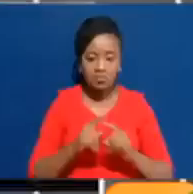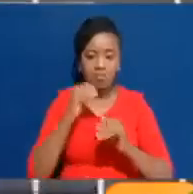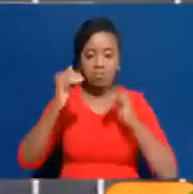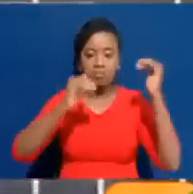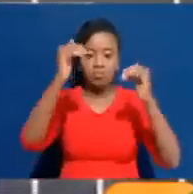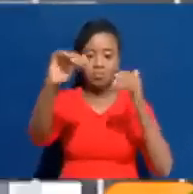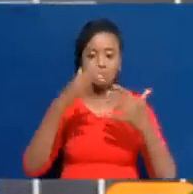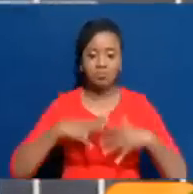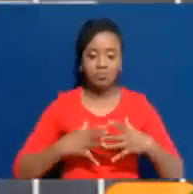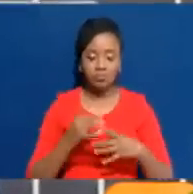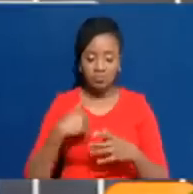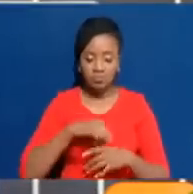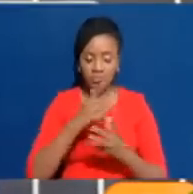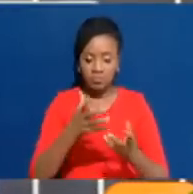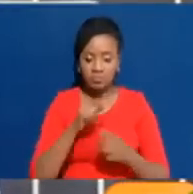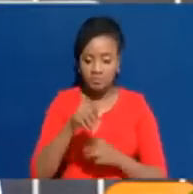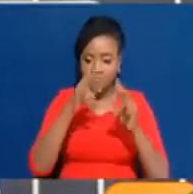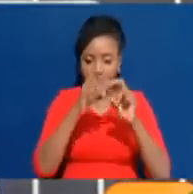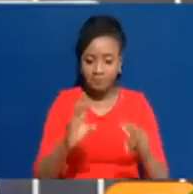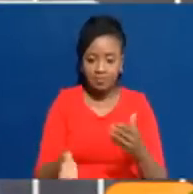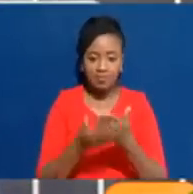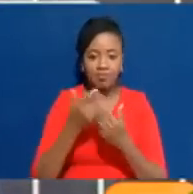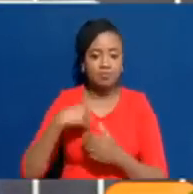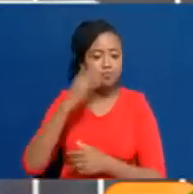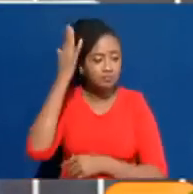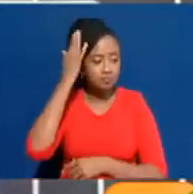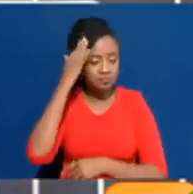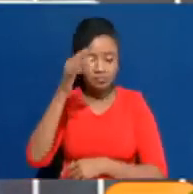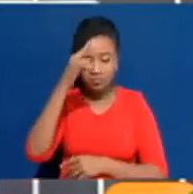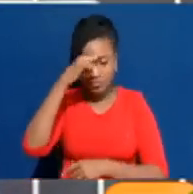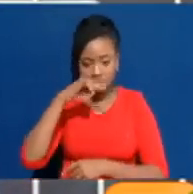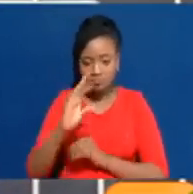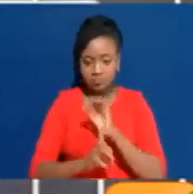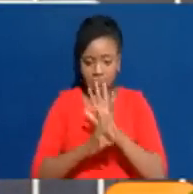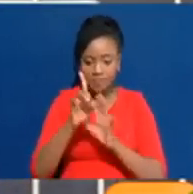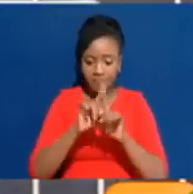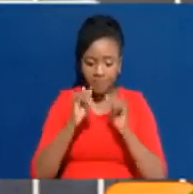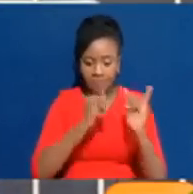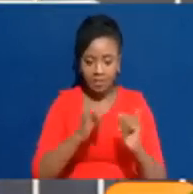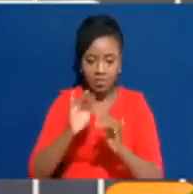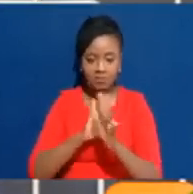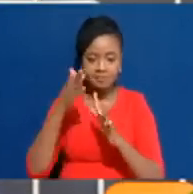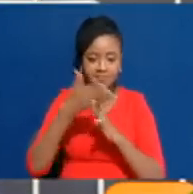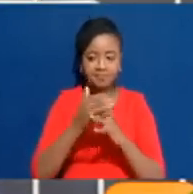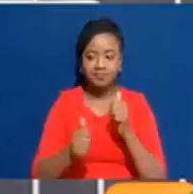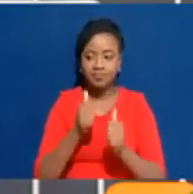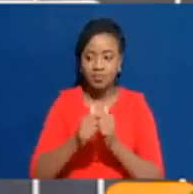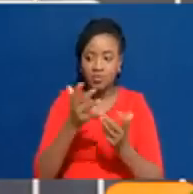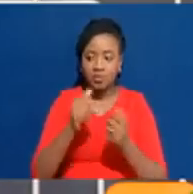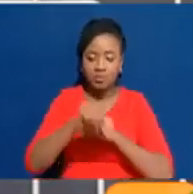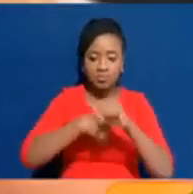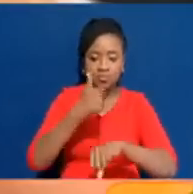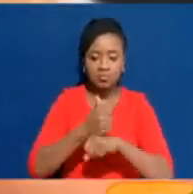us in terms of policy development and also new interventions that we need to put in place to break the cycle of new